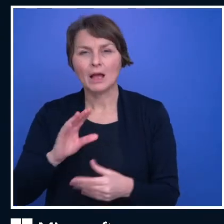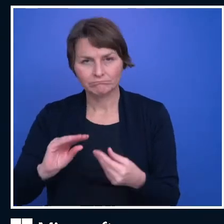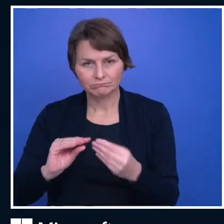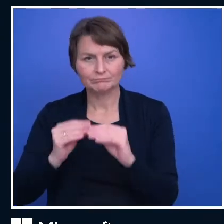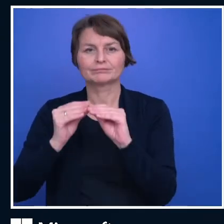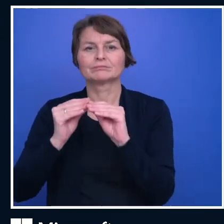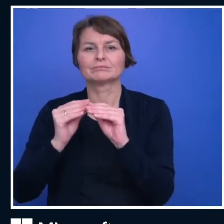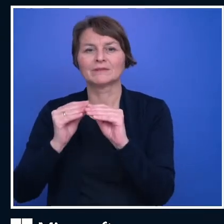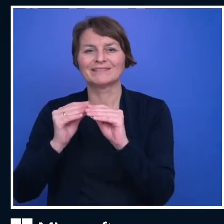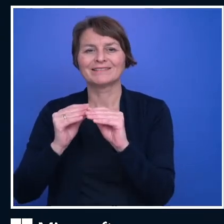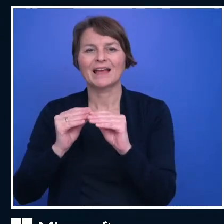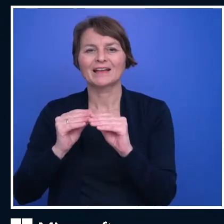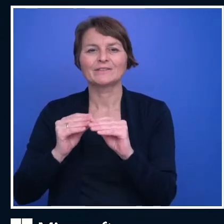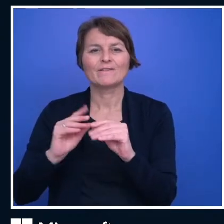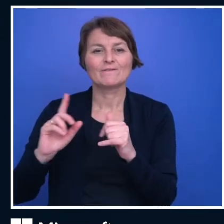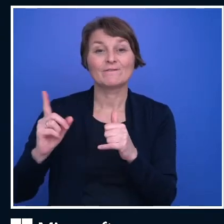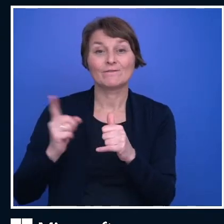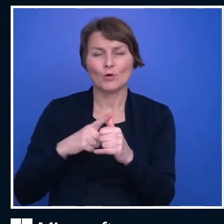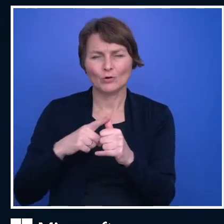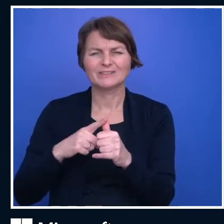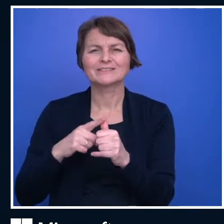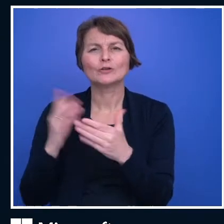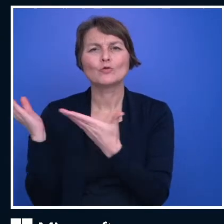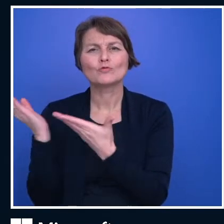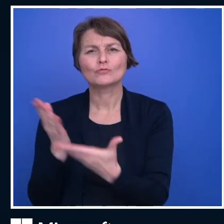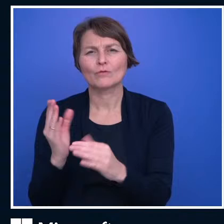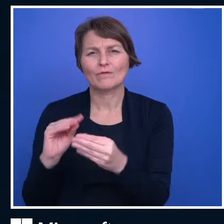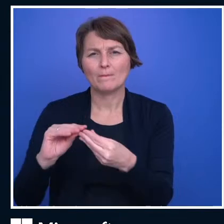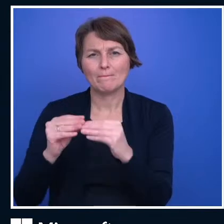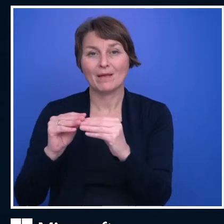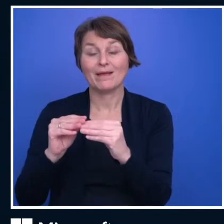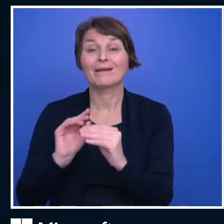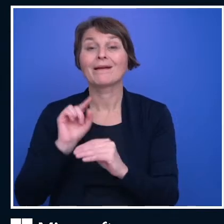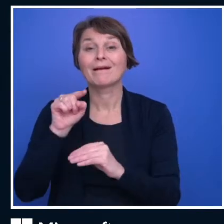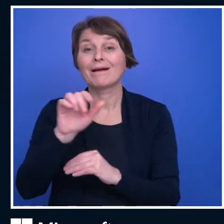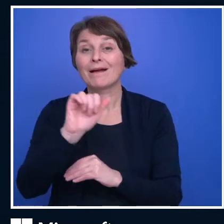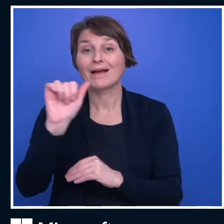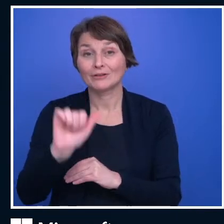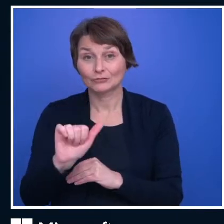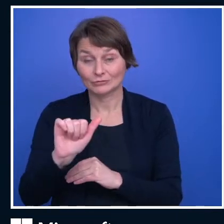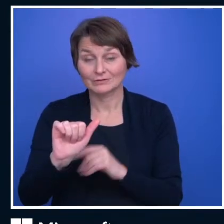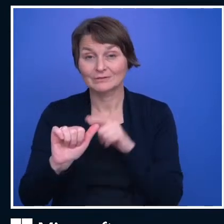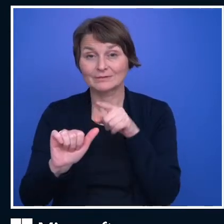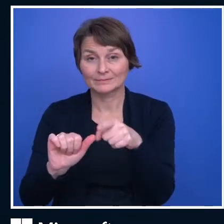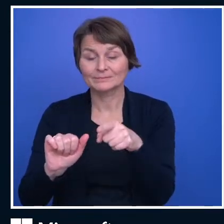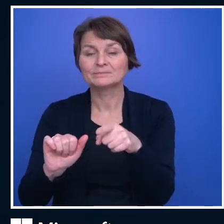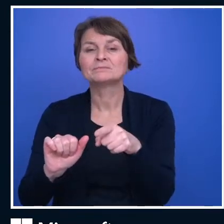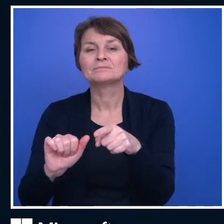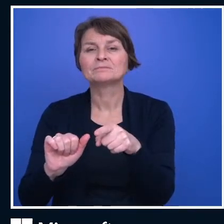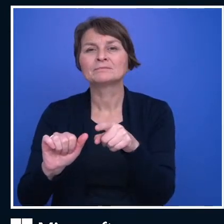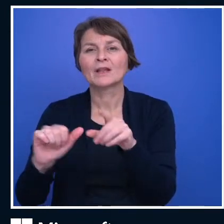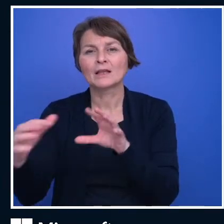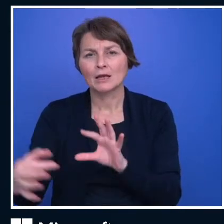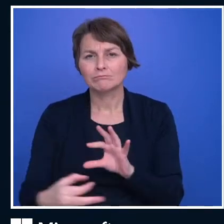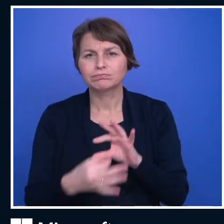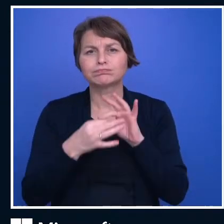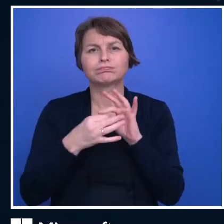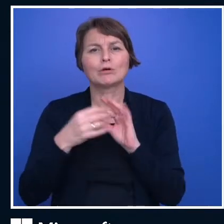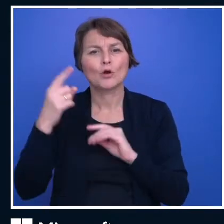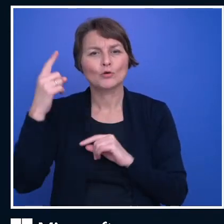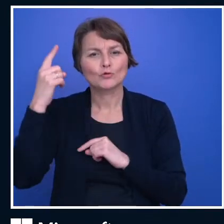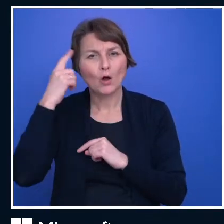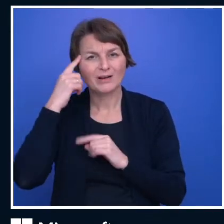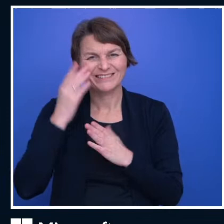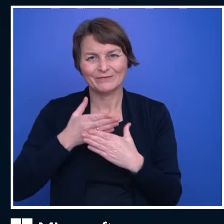API service on Azure, and then in this cognitive key and cognitive endpoint, you